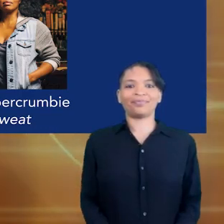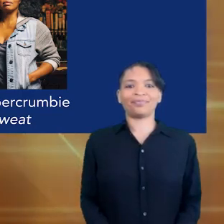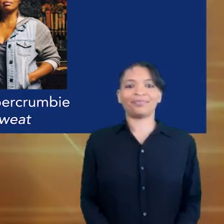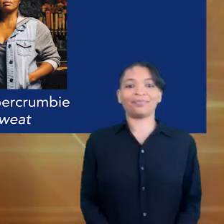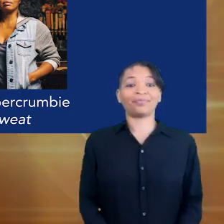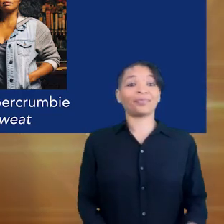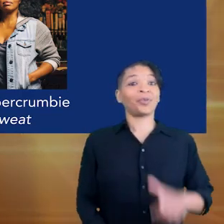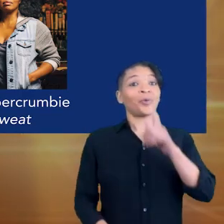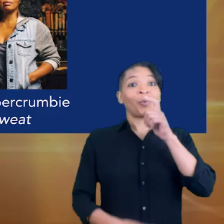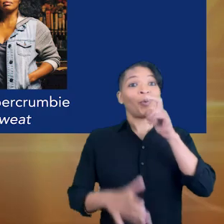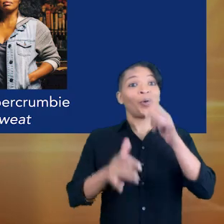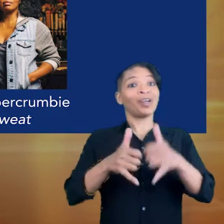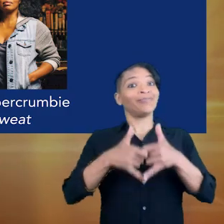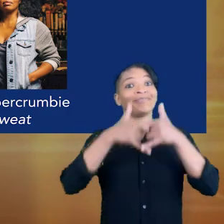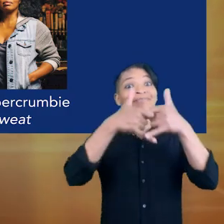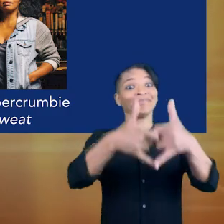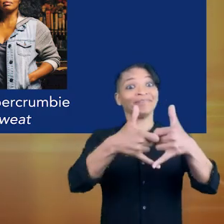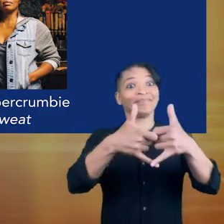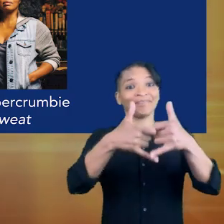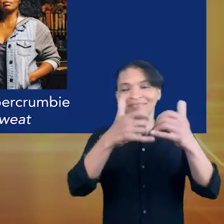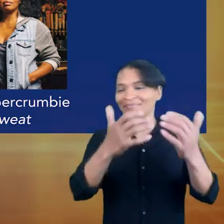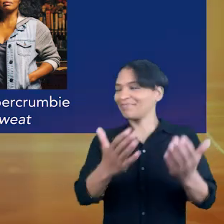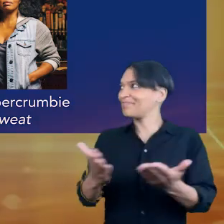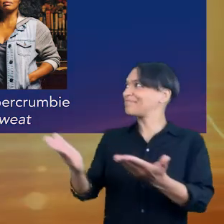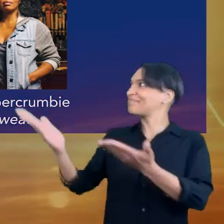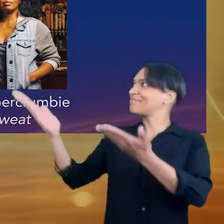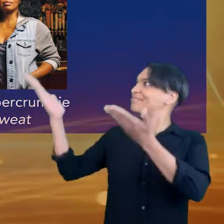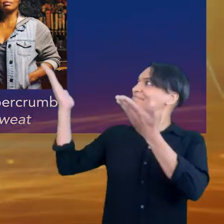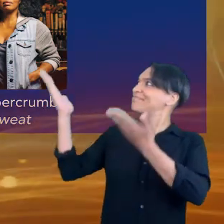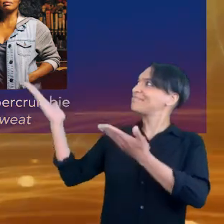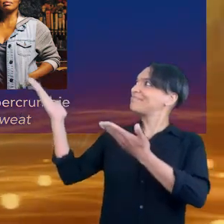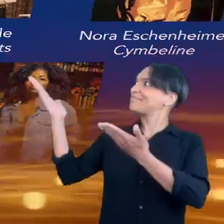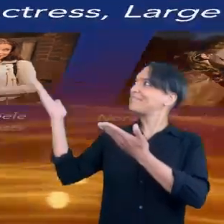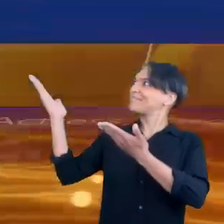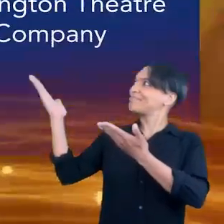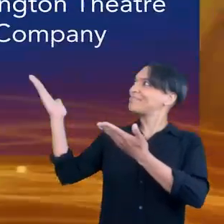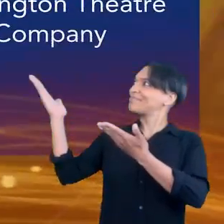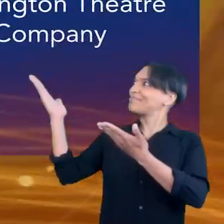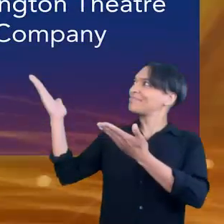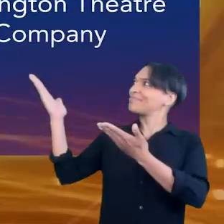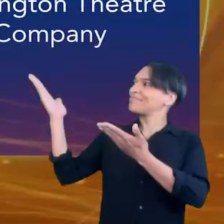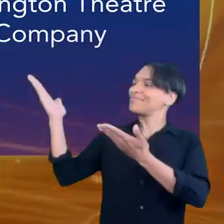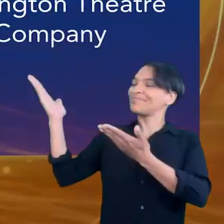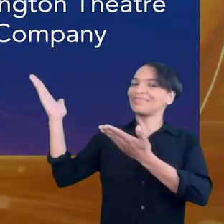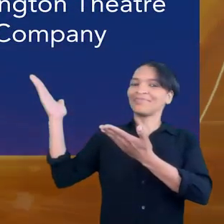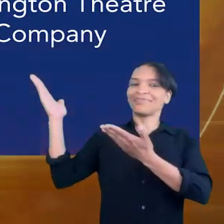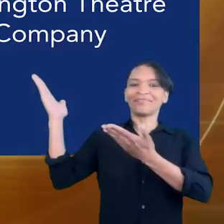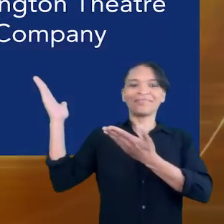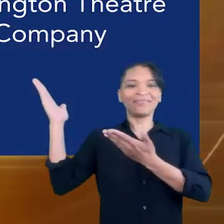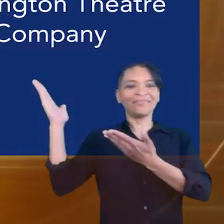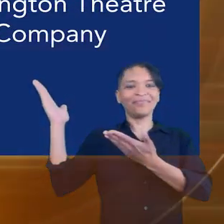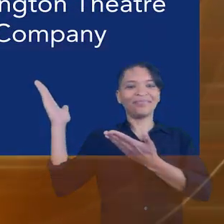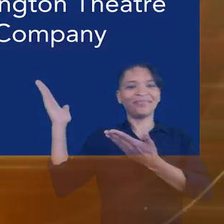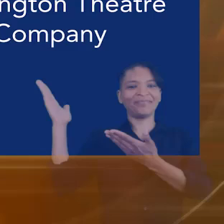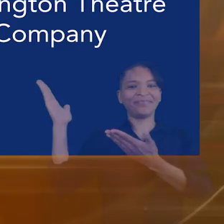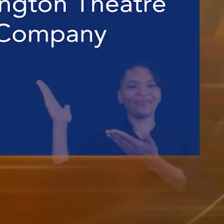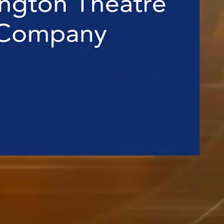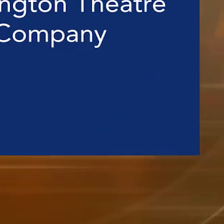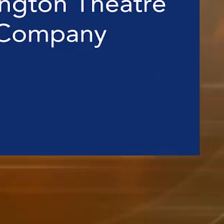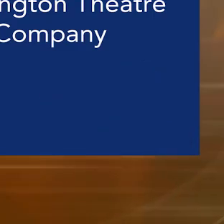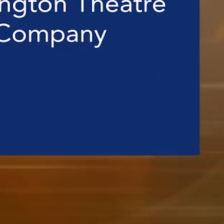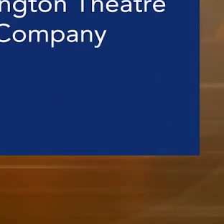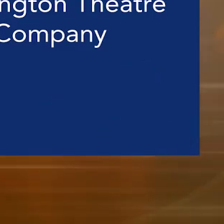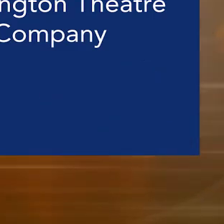Huntington Theater Company. And the Elliot Norton Award goes to Annalisa Velez, The Purist, Huntington